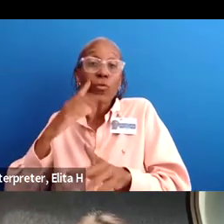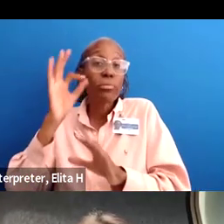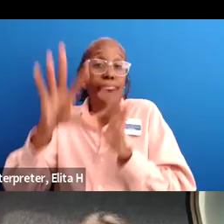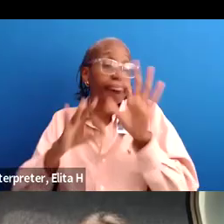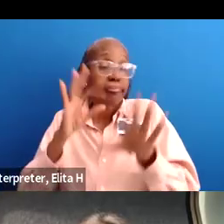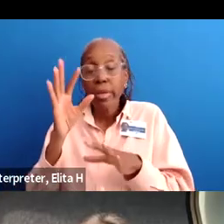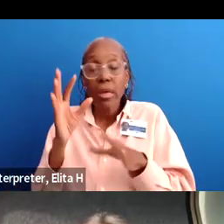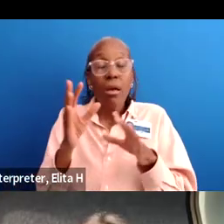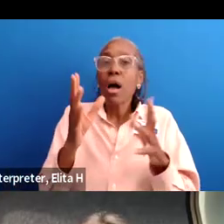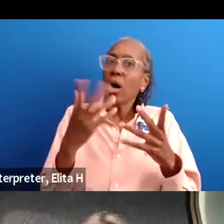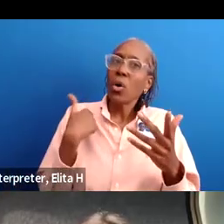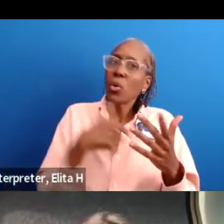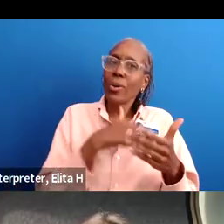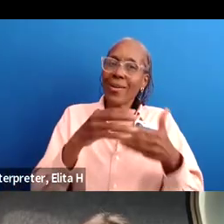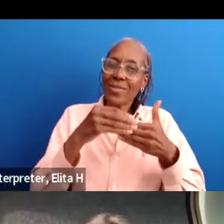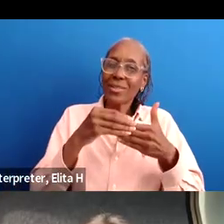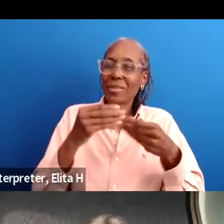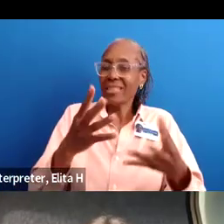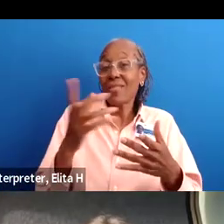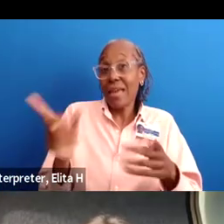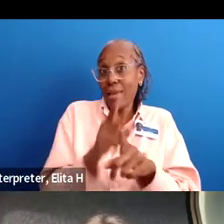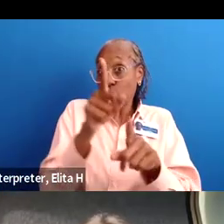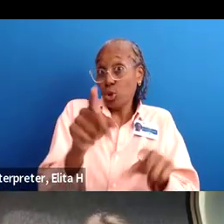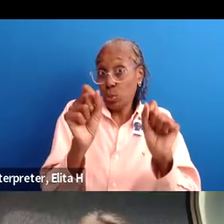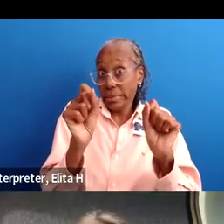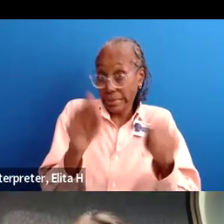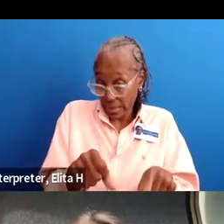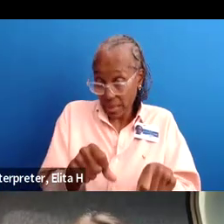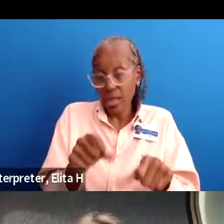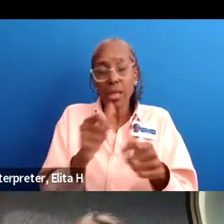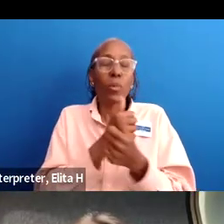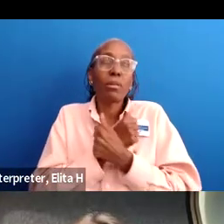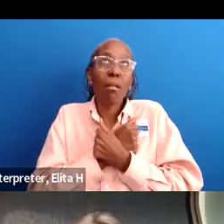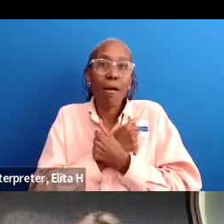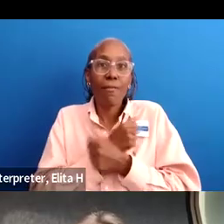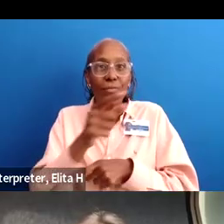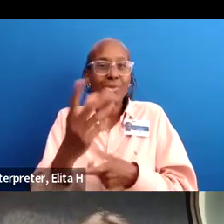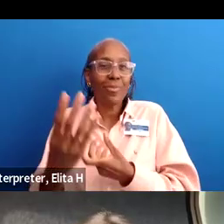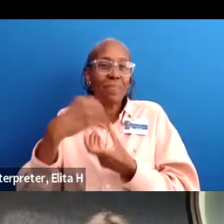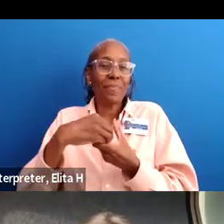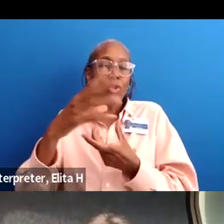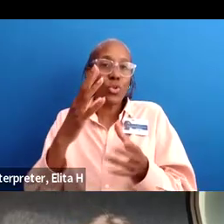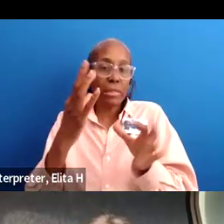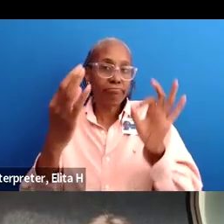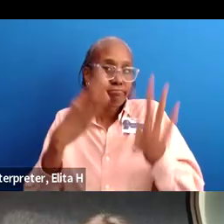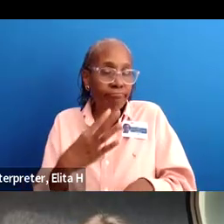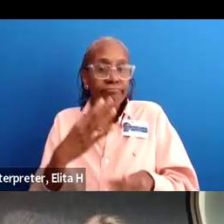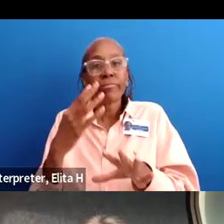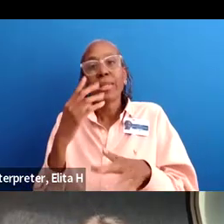are flexible, so please just contribute as you're able, and we would just love you to provide your input in whatever way you